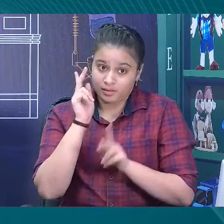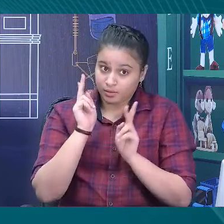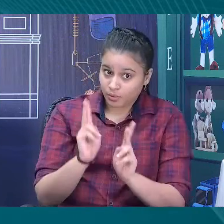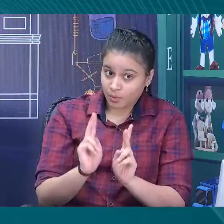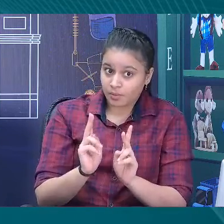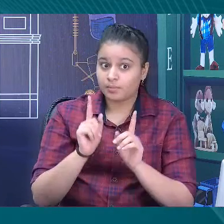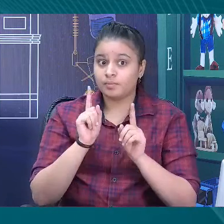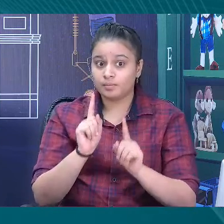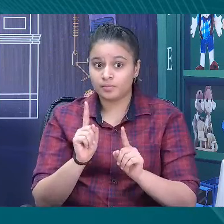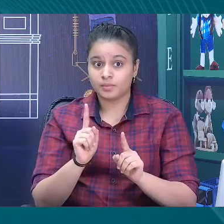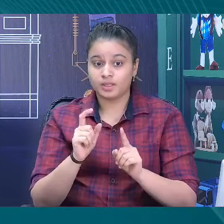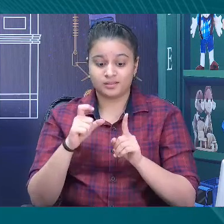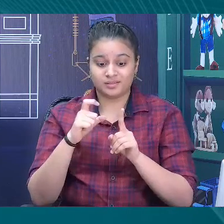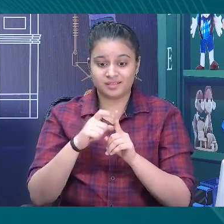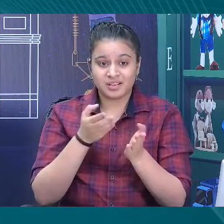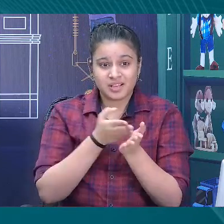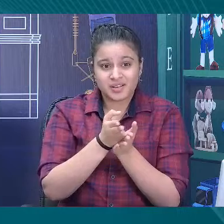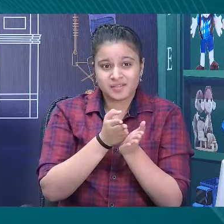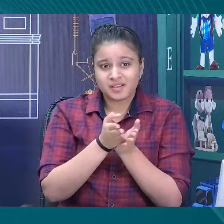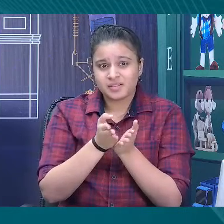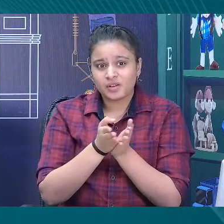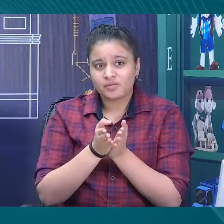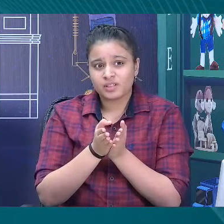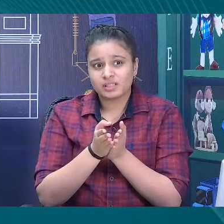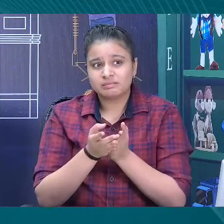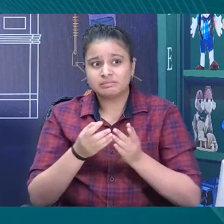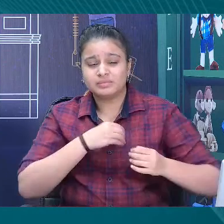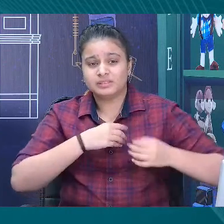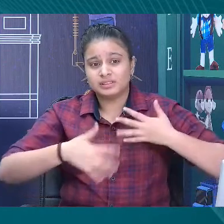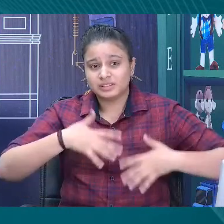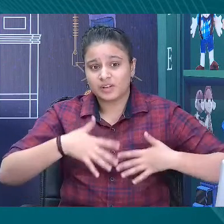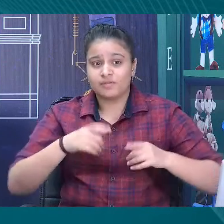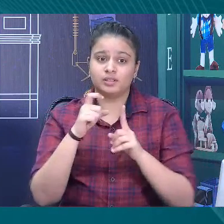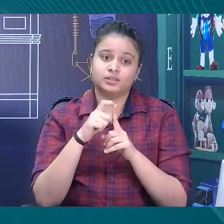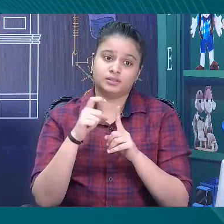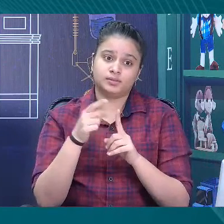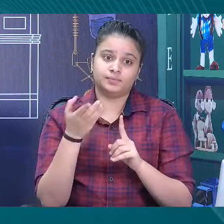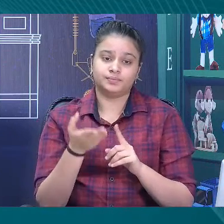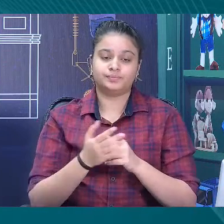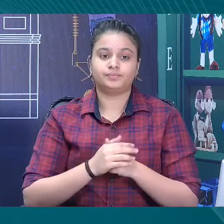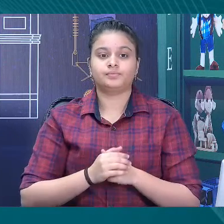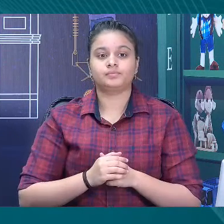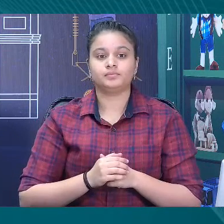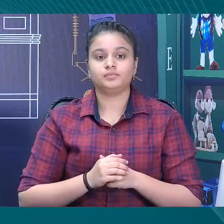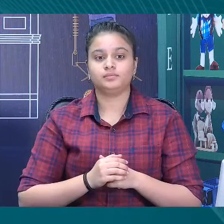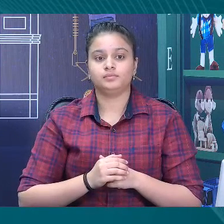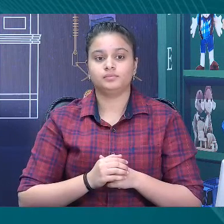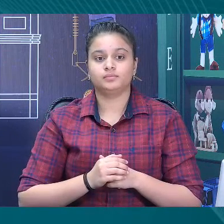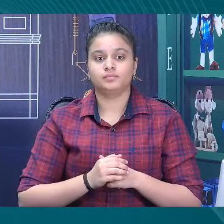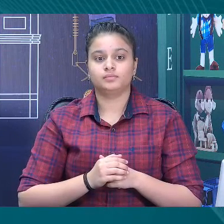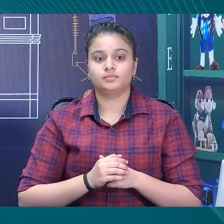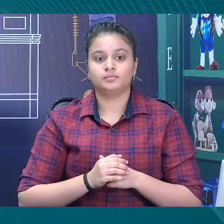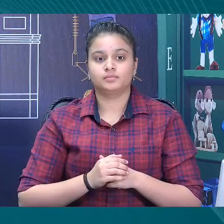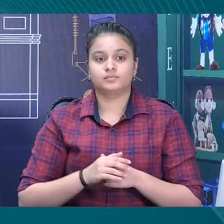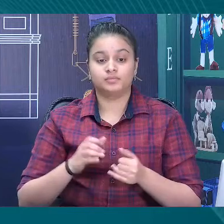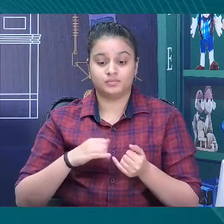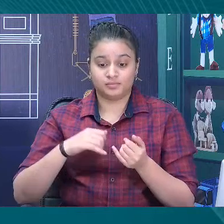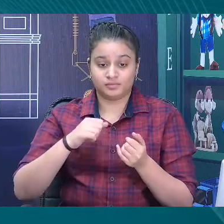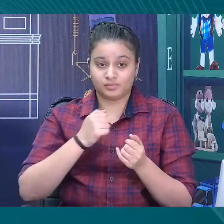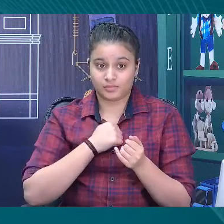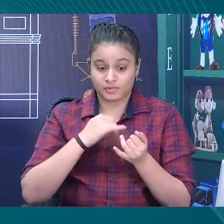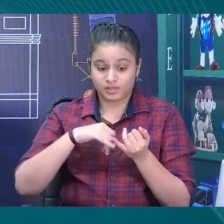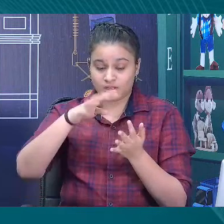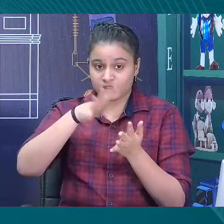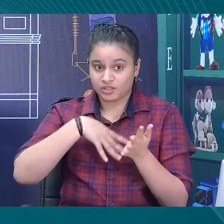are ways to deal with children suffering from dyslexia. And through our sessions on